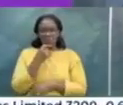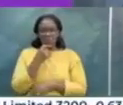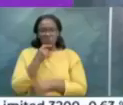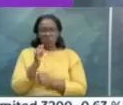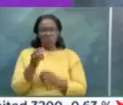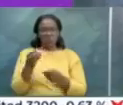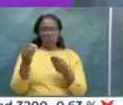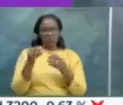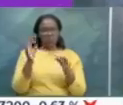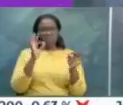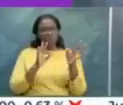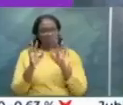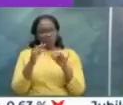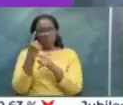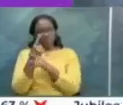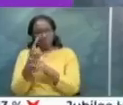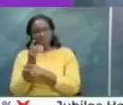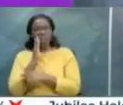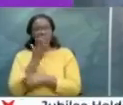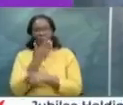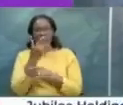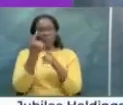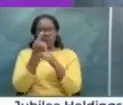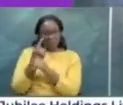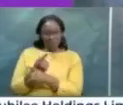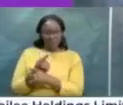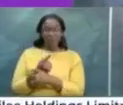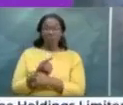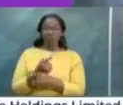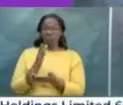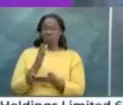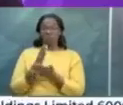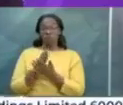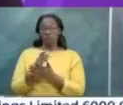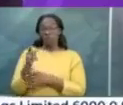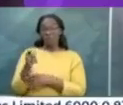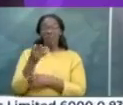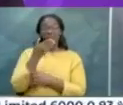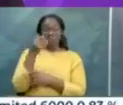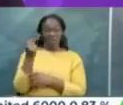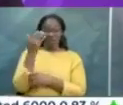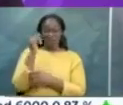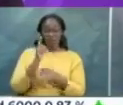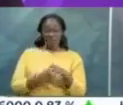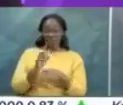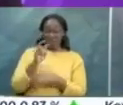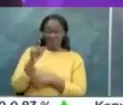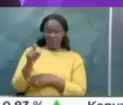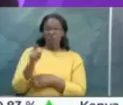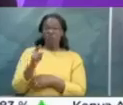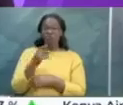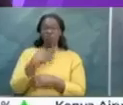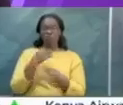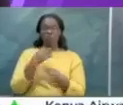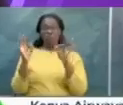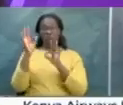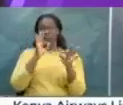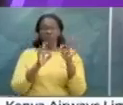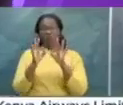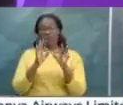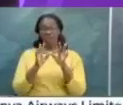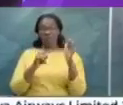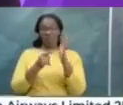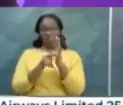different designs. I would say they're better because, I mean, I'm looking at you, I believe you're trying to meet a fashion statement wearing